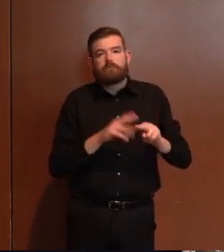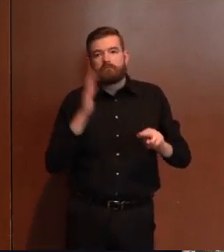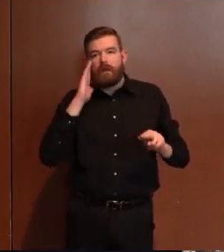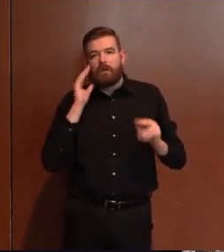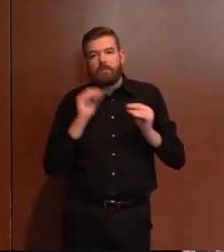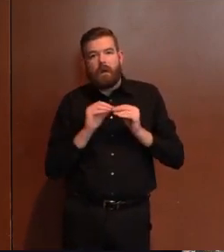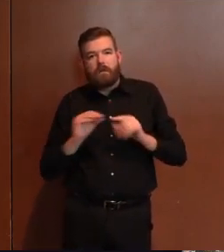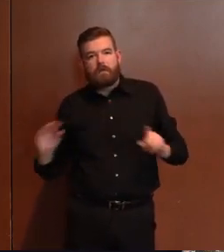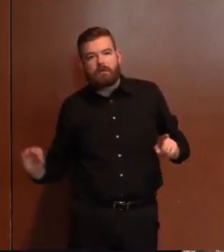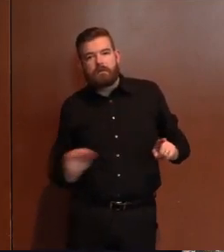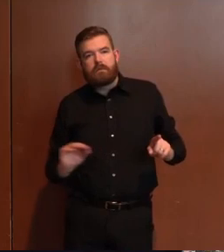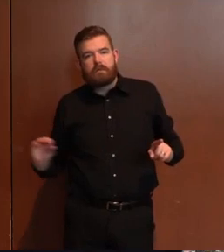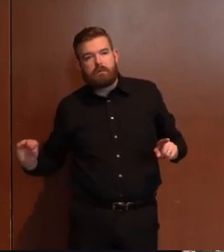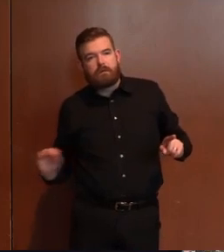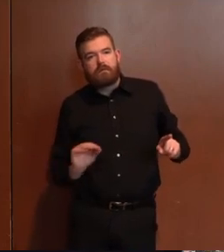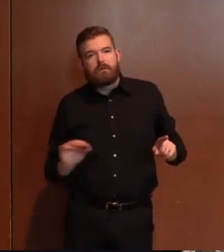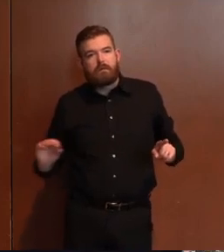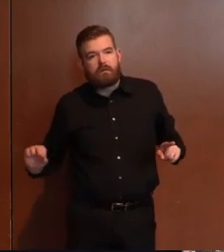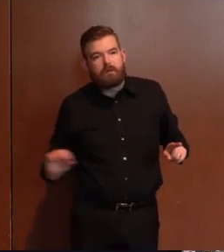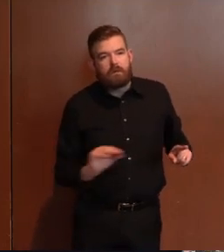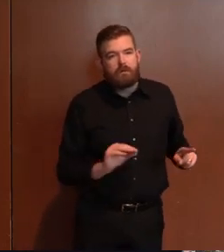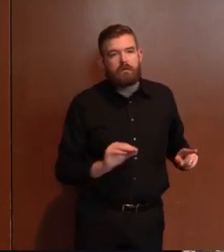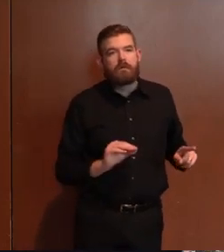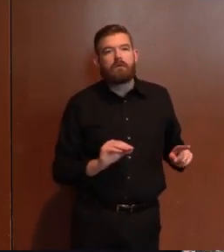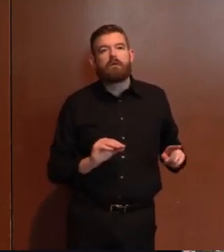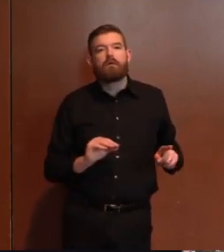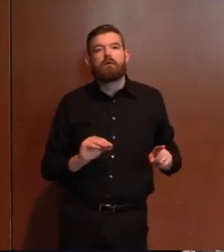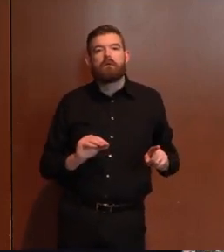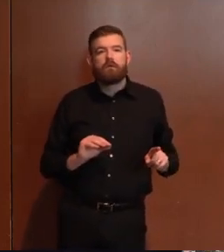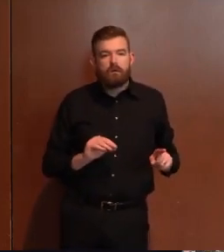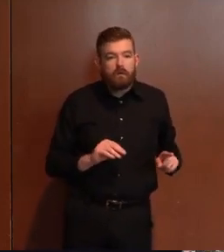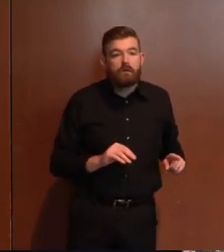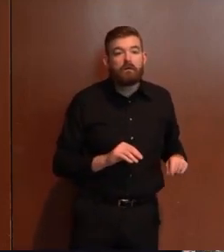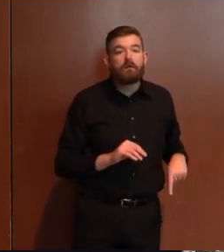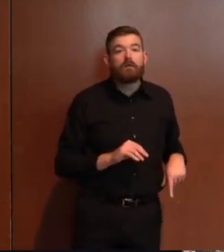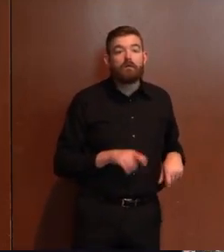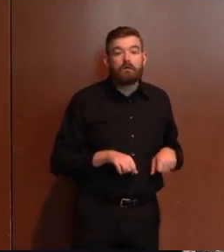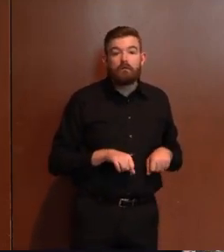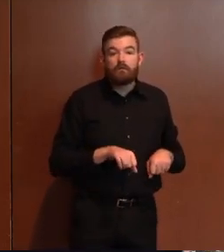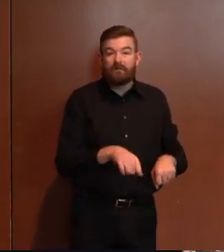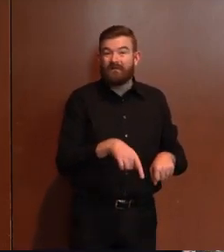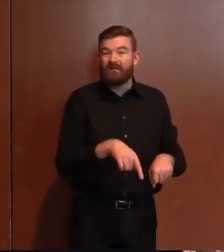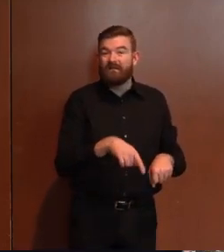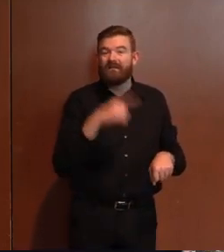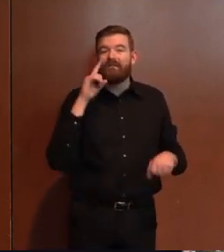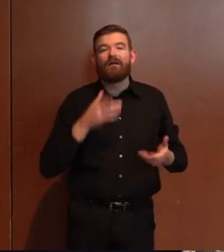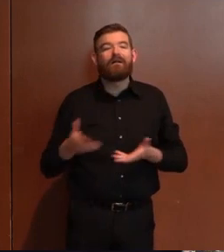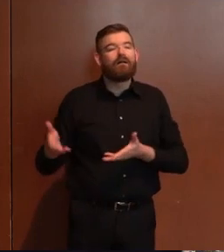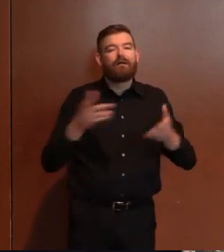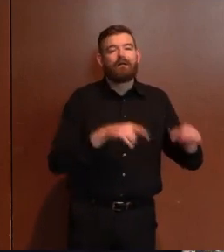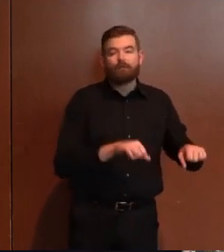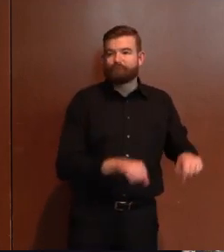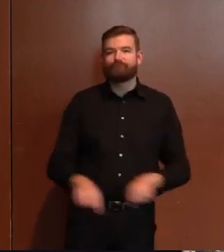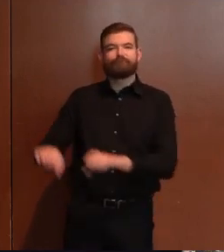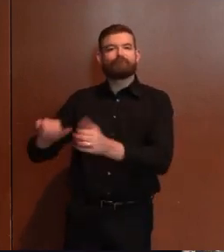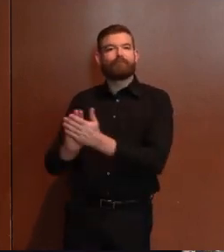that have never been used before, but have the appropriate ability to take care of patients. So, for